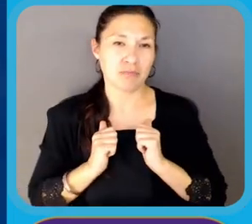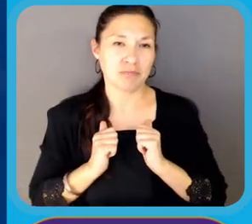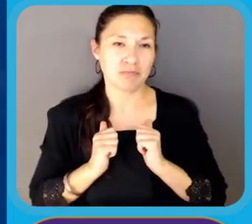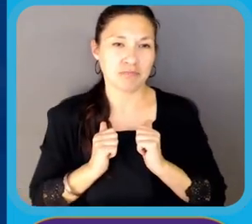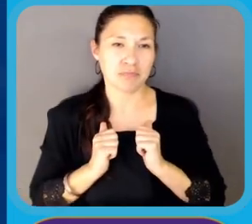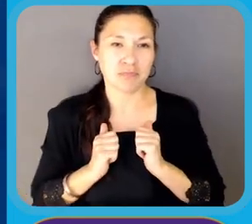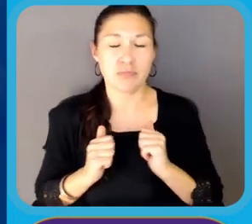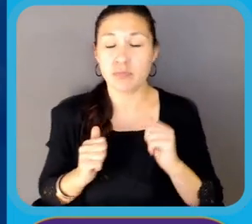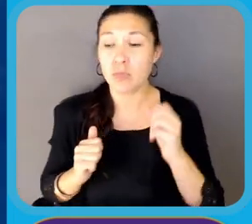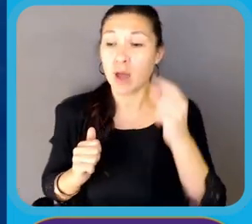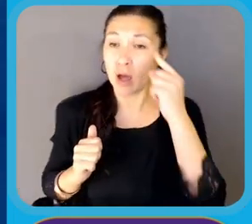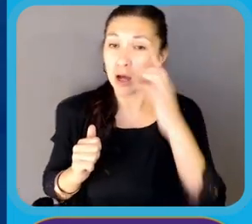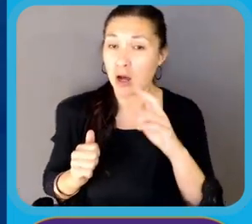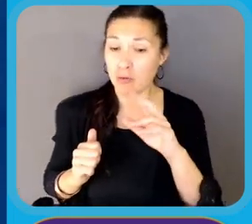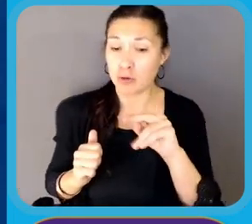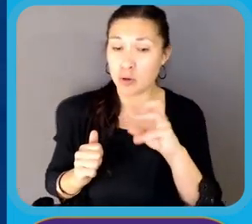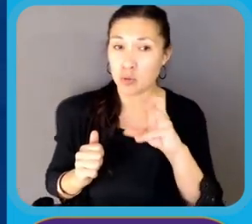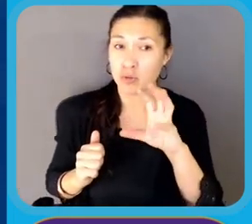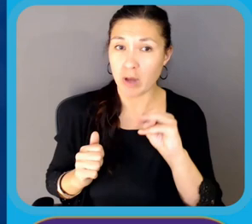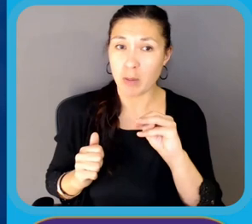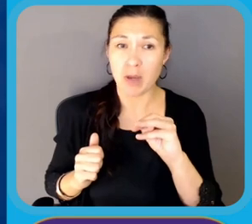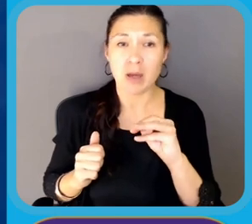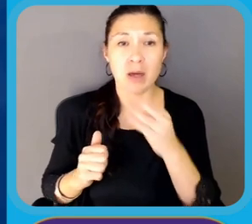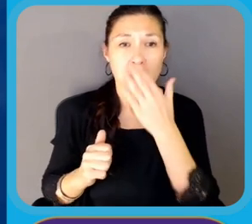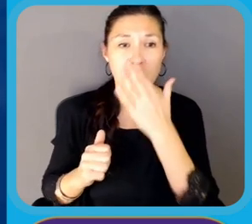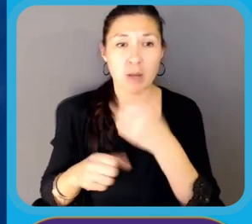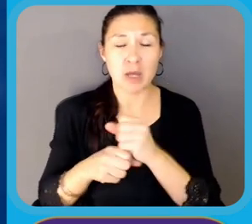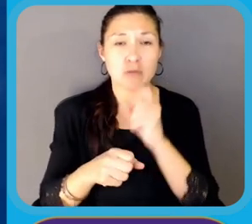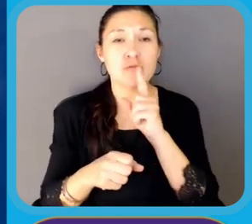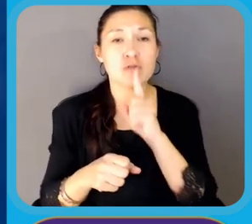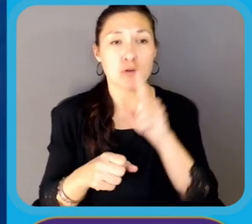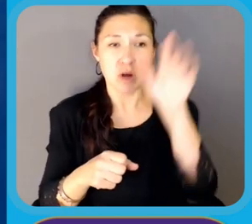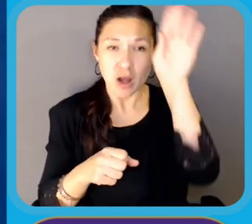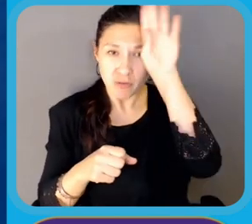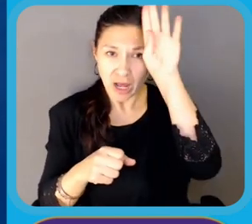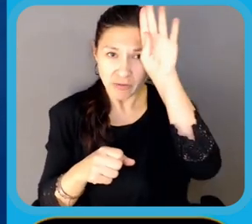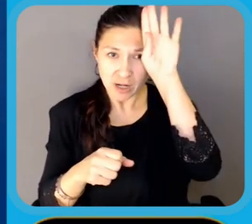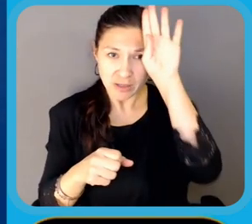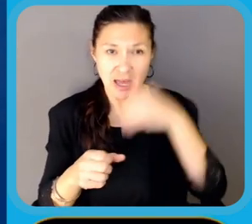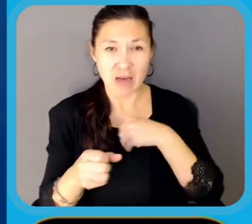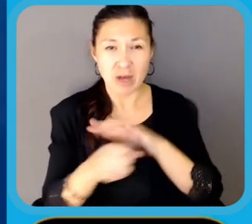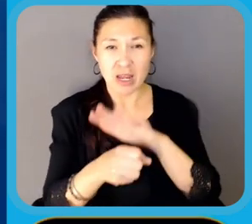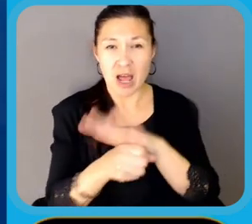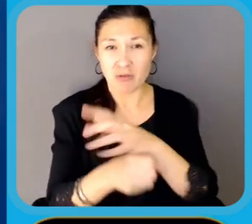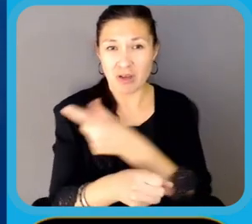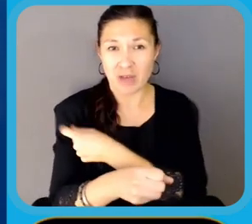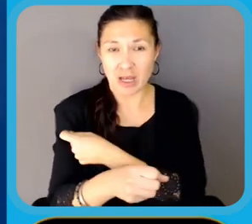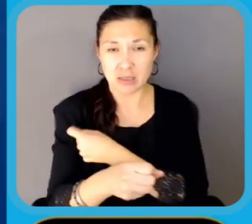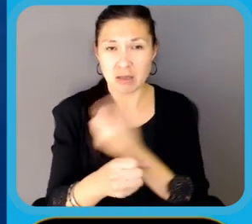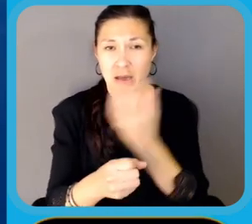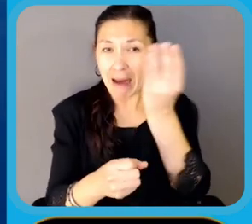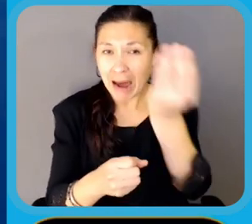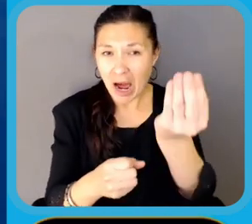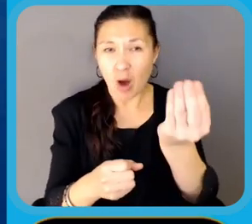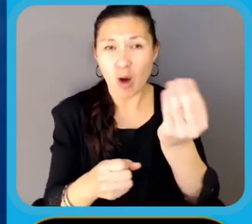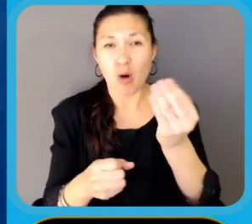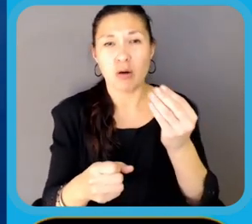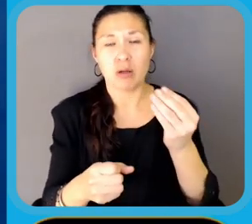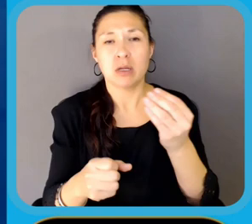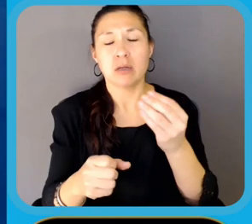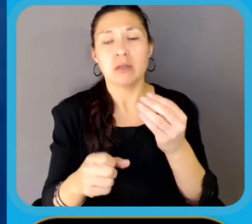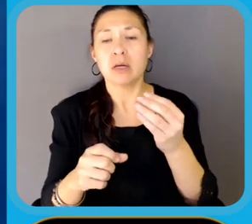Governor Newsom, I want to thank you for ensuring that our firefighters had enough vaccines to go out and vaccinate our